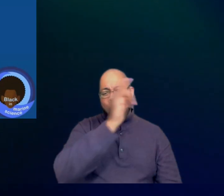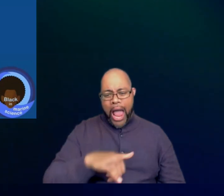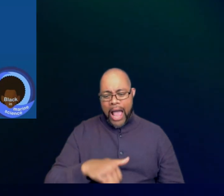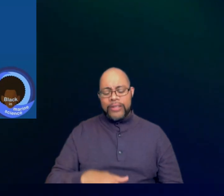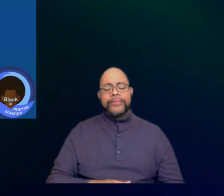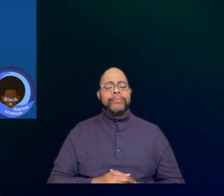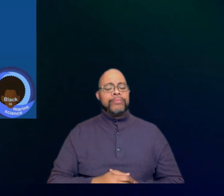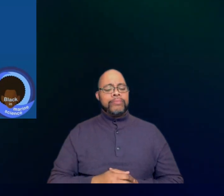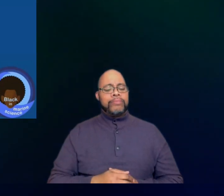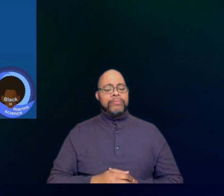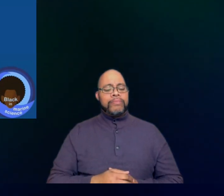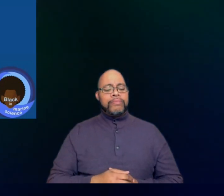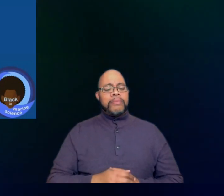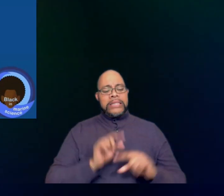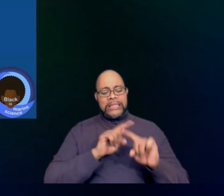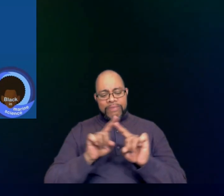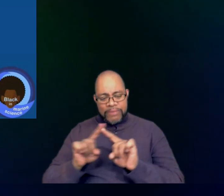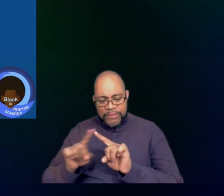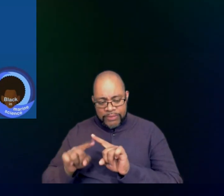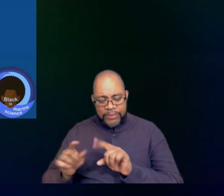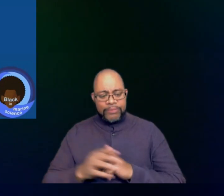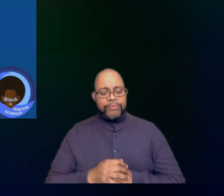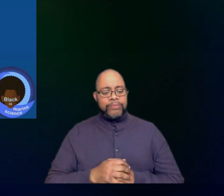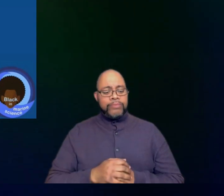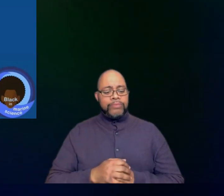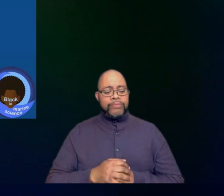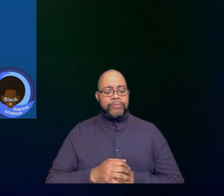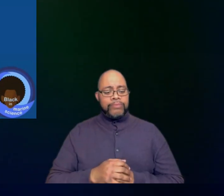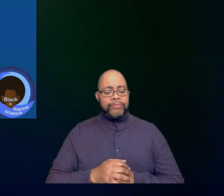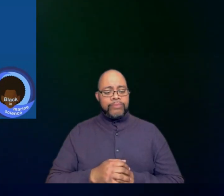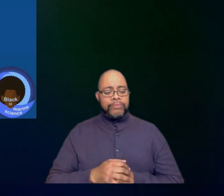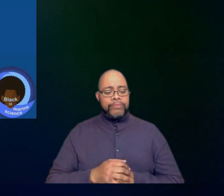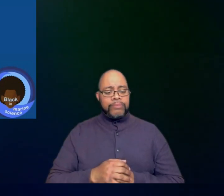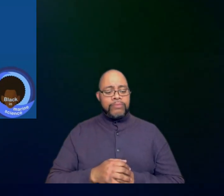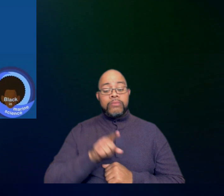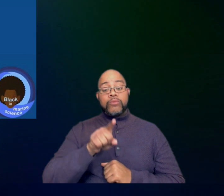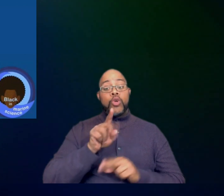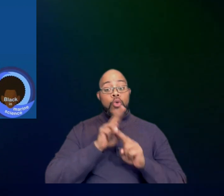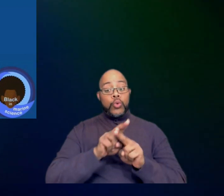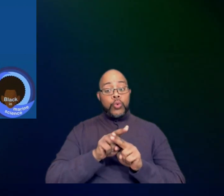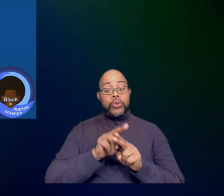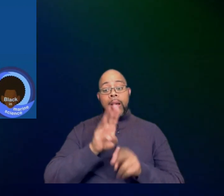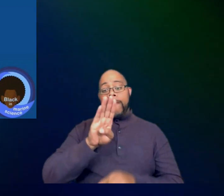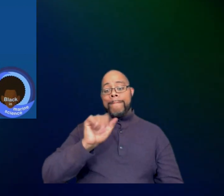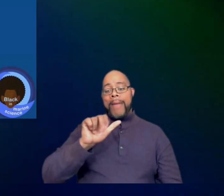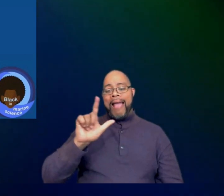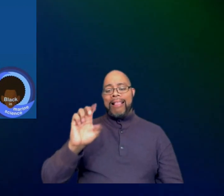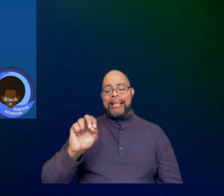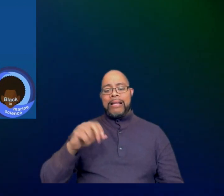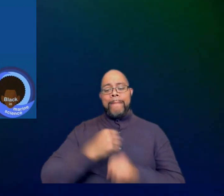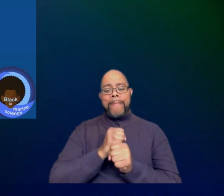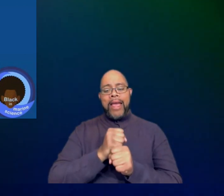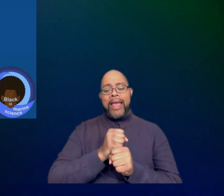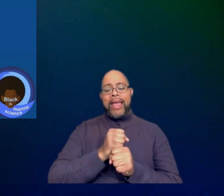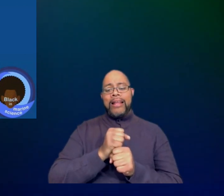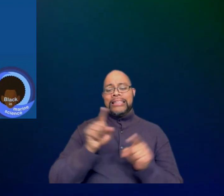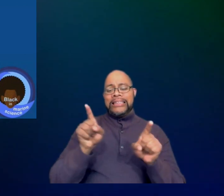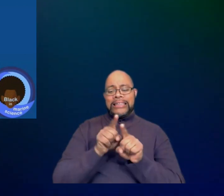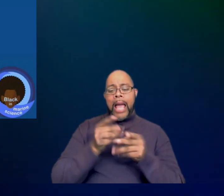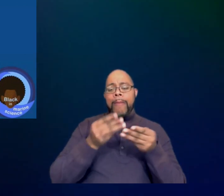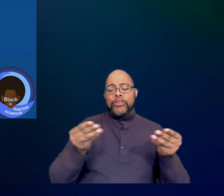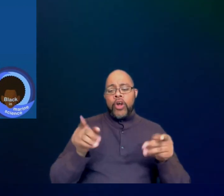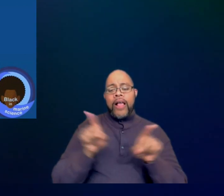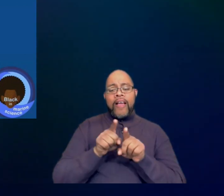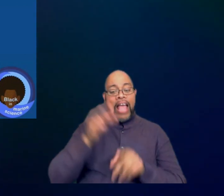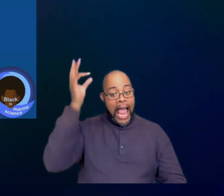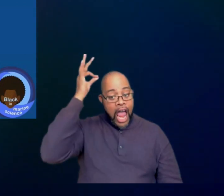blue whale, the right whale, minke whale, humpback whale, gray whale, and bowhead whale. And they utilize baleen made out of keratin, which